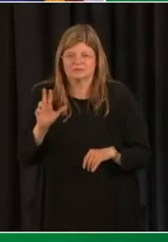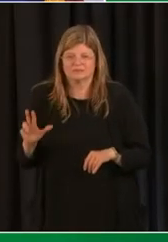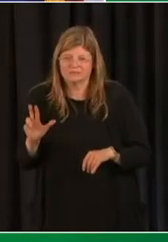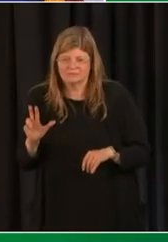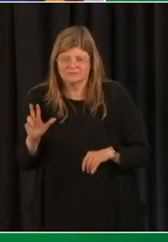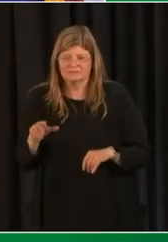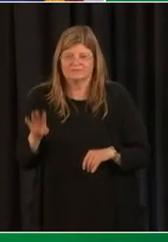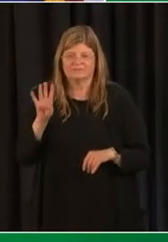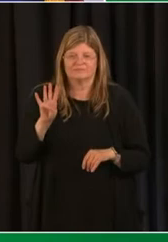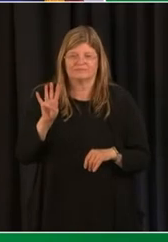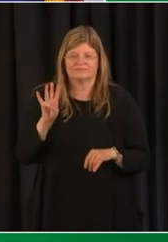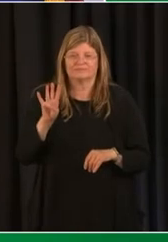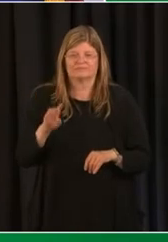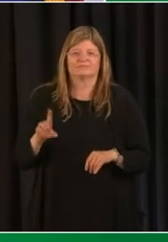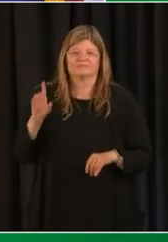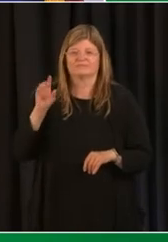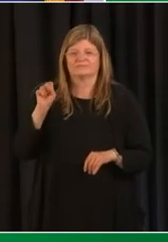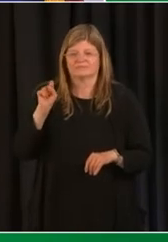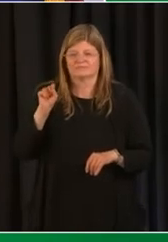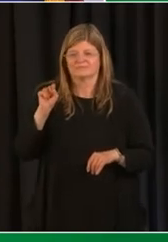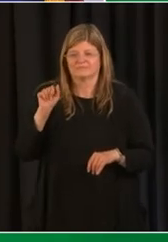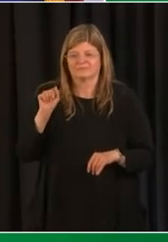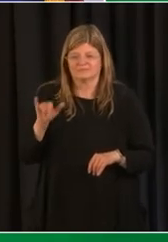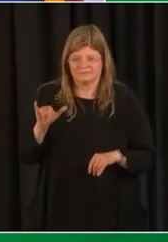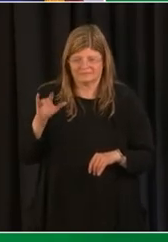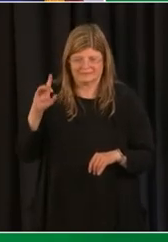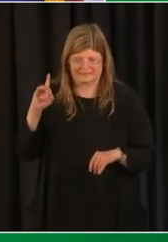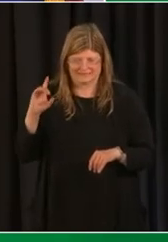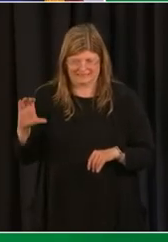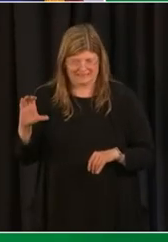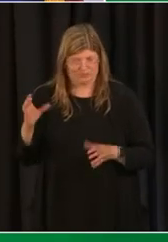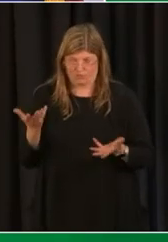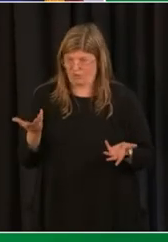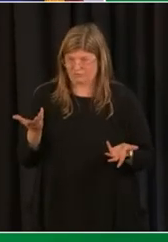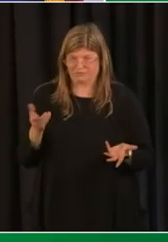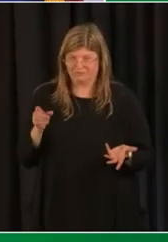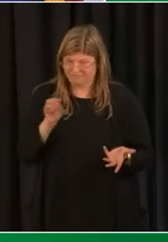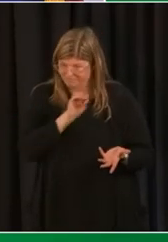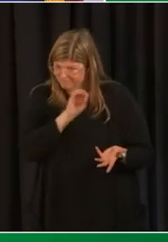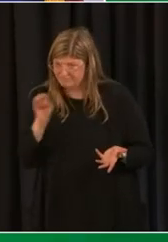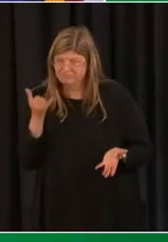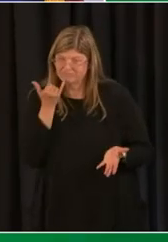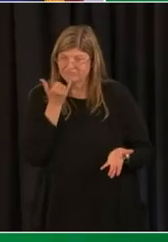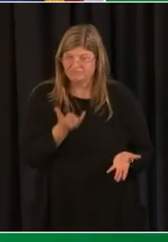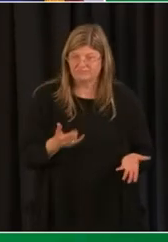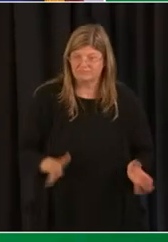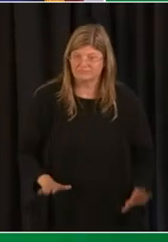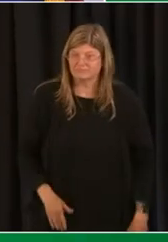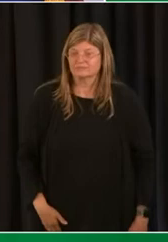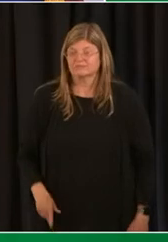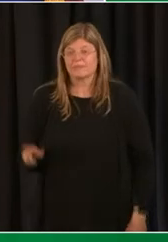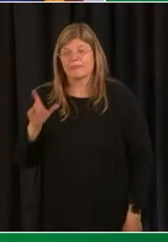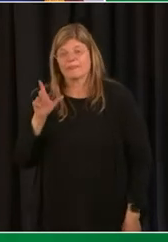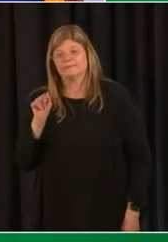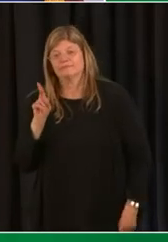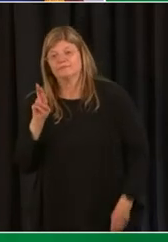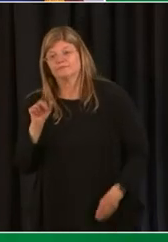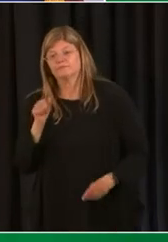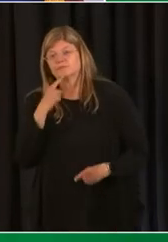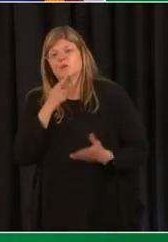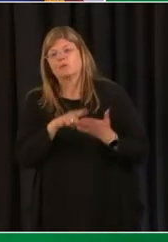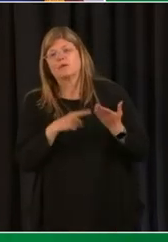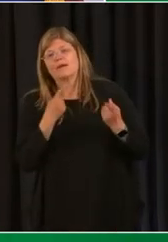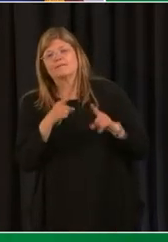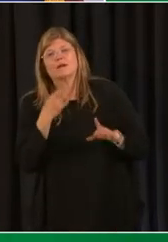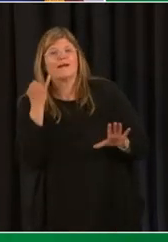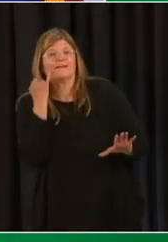1-833-4-STAY-DC, in order to make sure we can answer a question live. But I want to go to Laura to tell us, too, what happens if that what